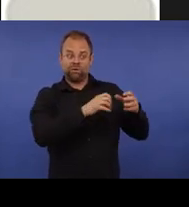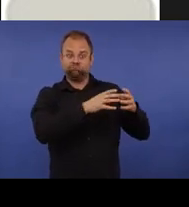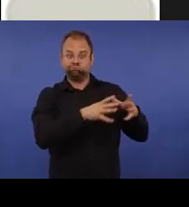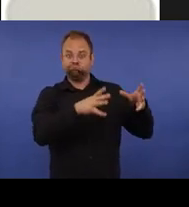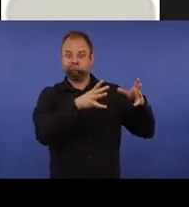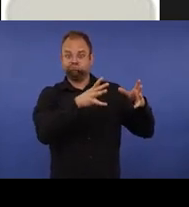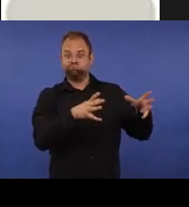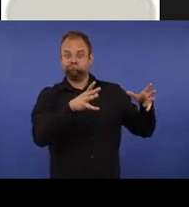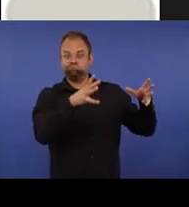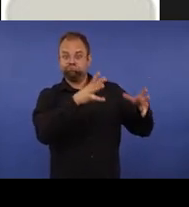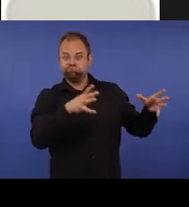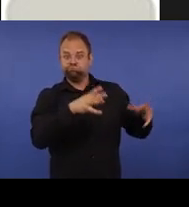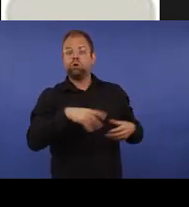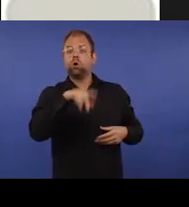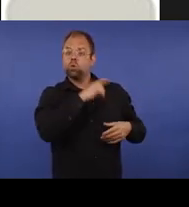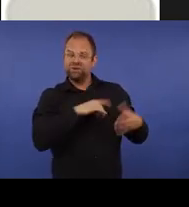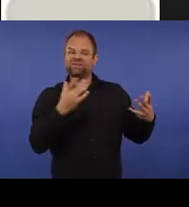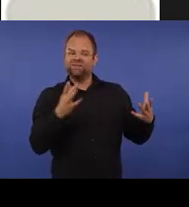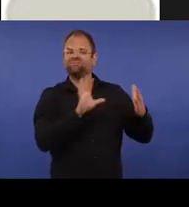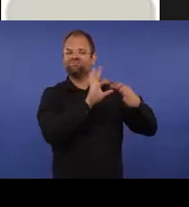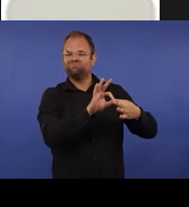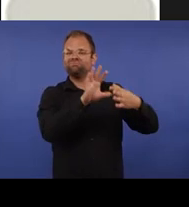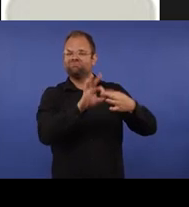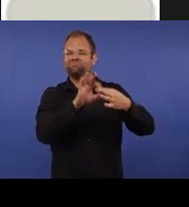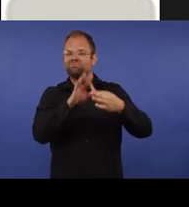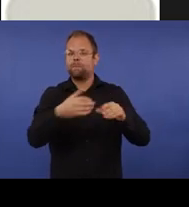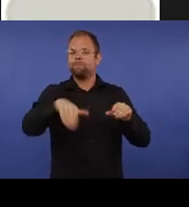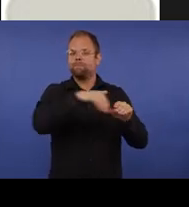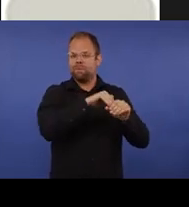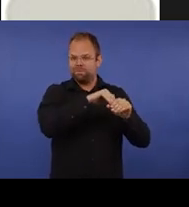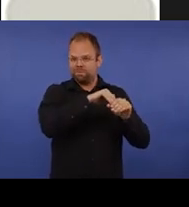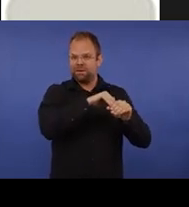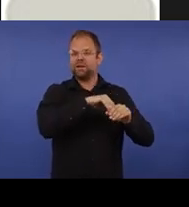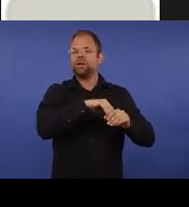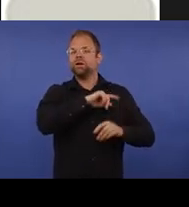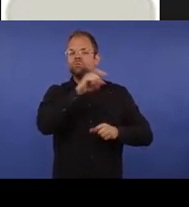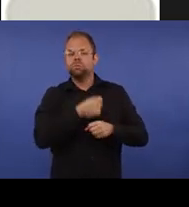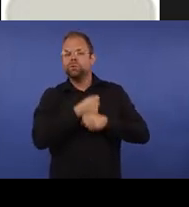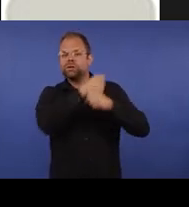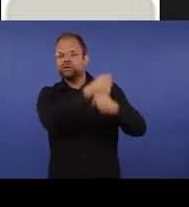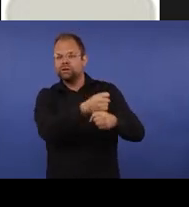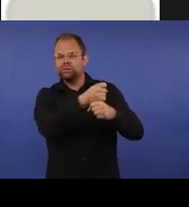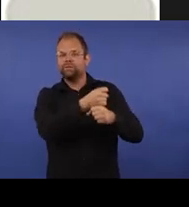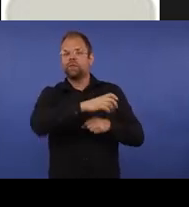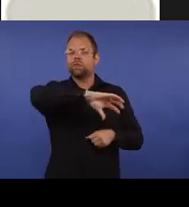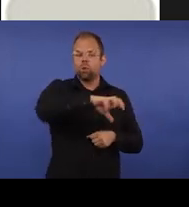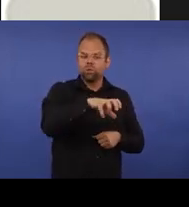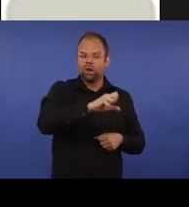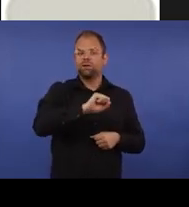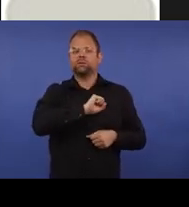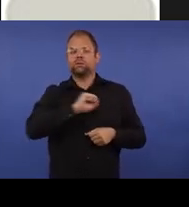of the reasons why bad policies that were coming forward were able to be turned around pretty